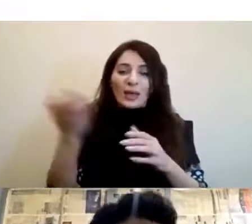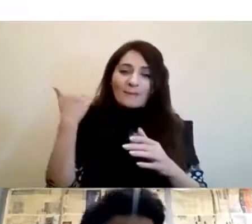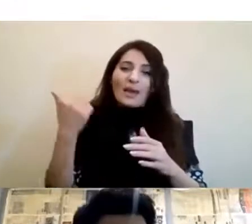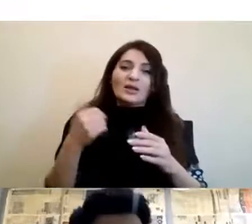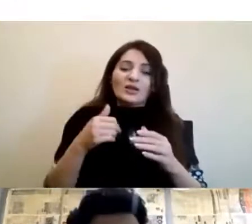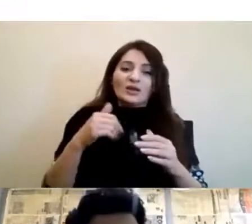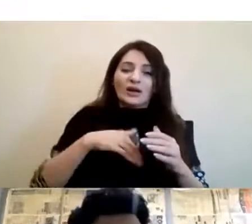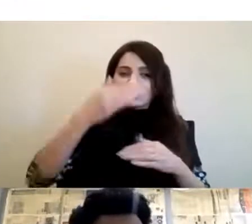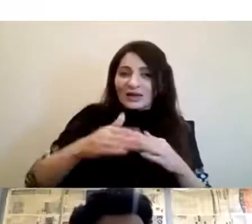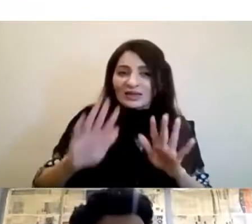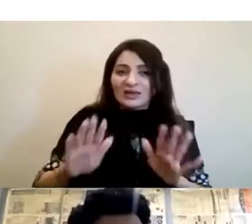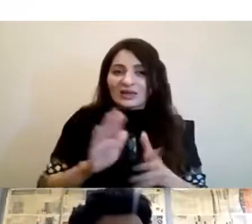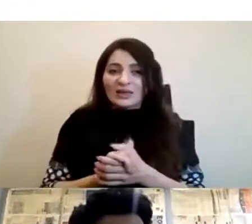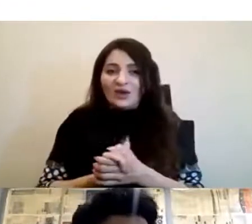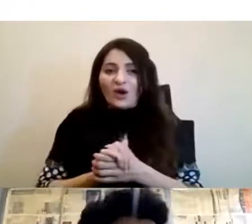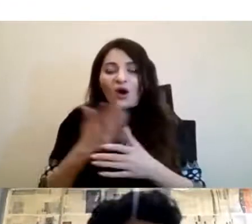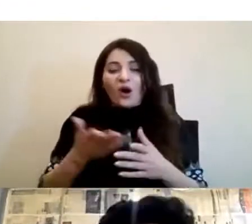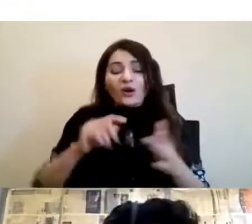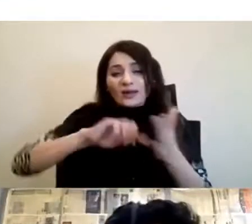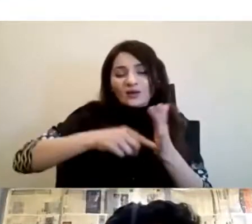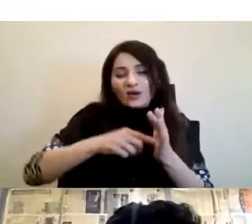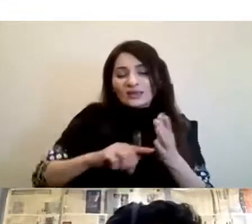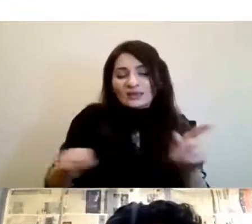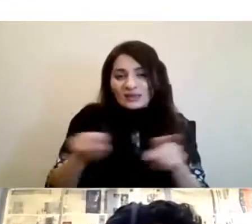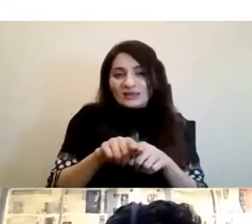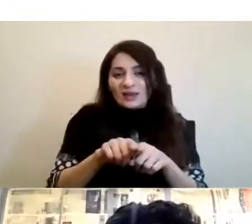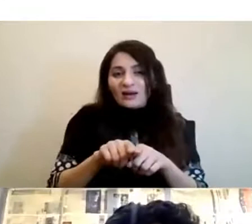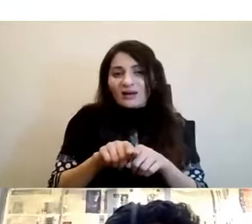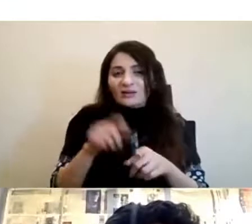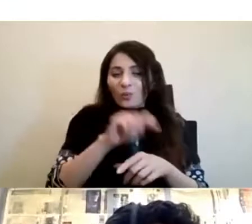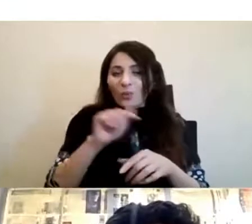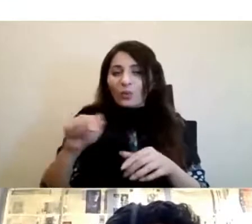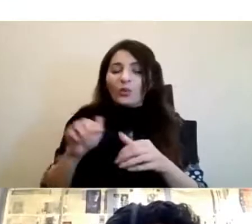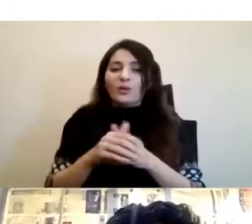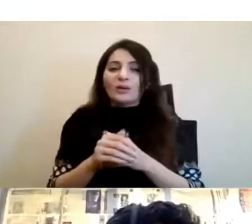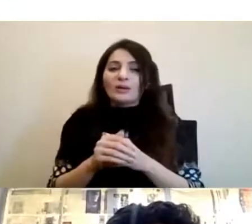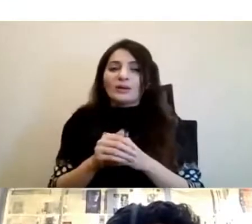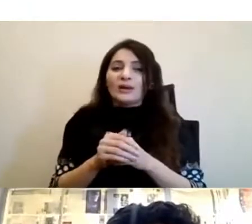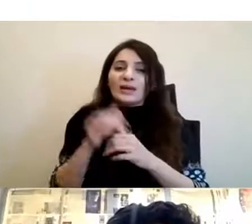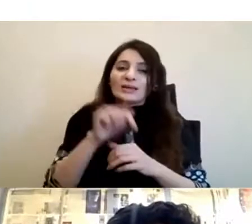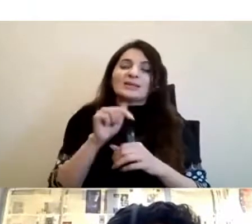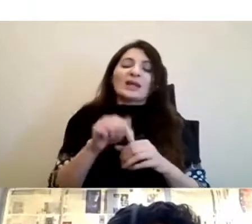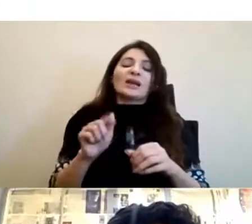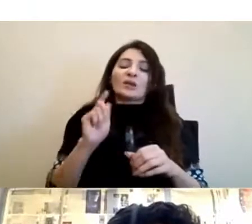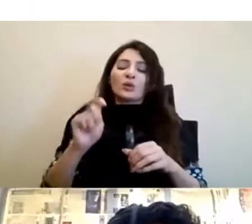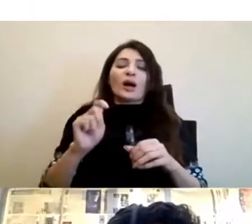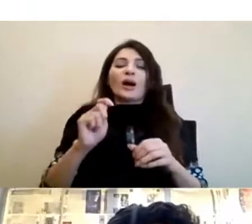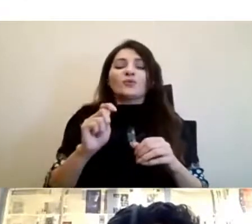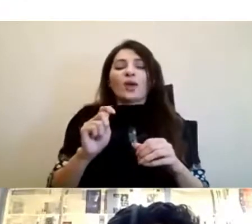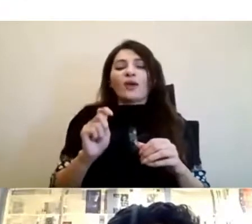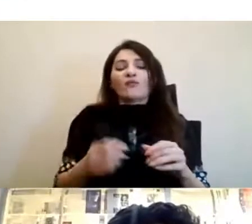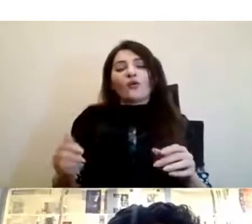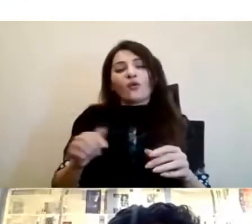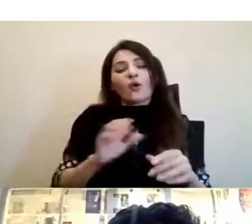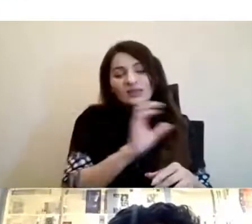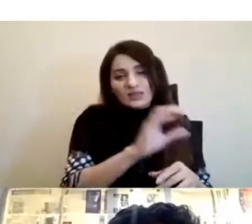And with technologies like VR, we can make this type of experience more accessible for those who